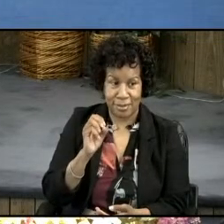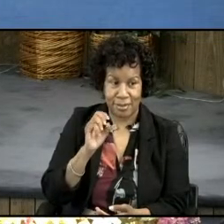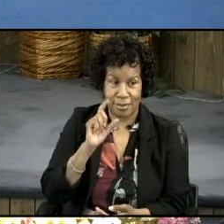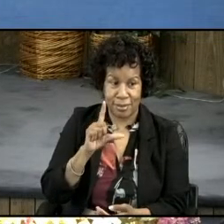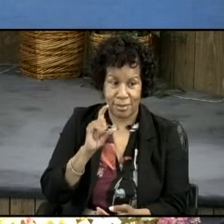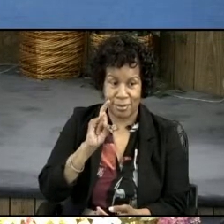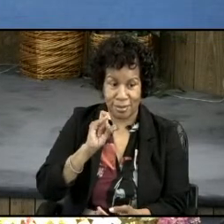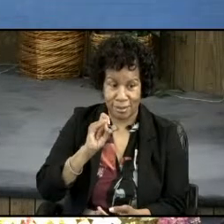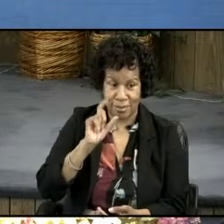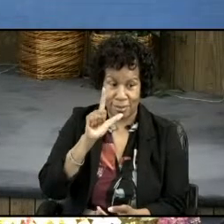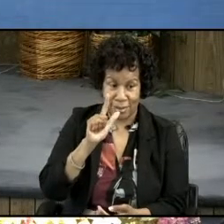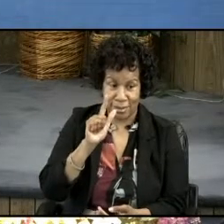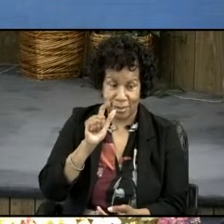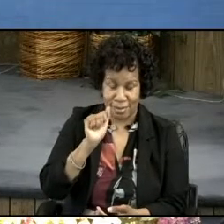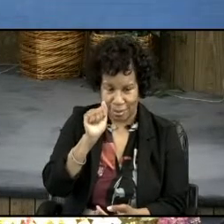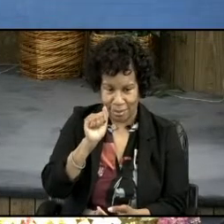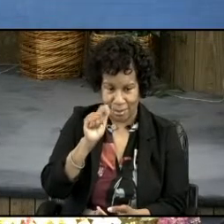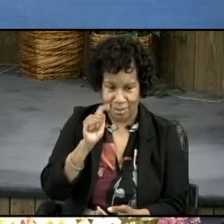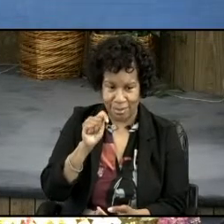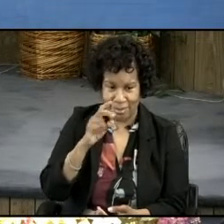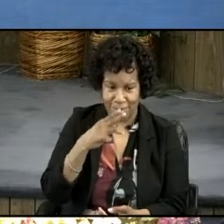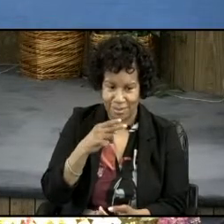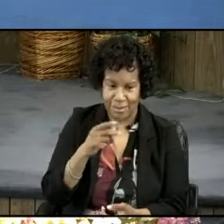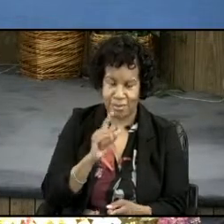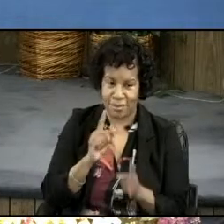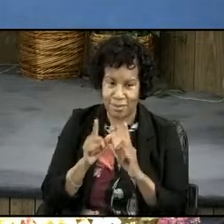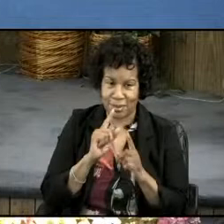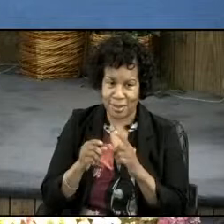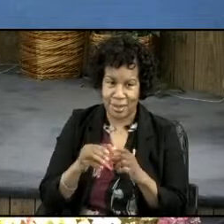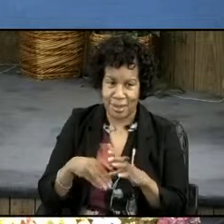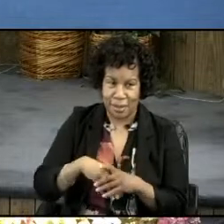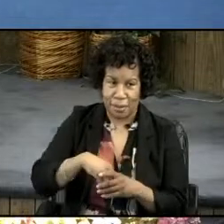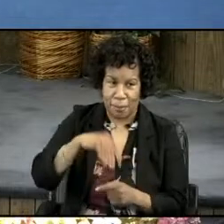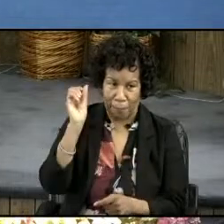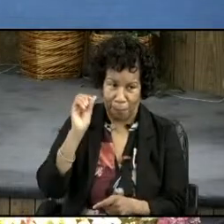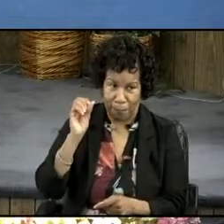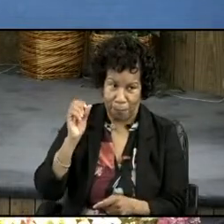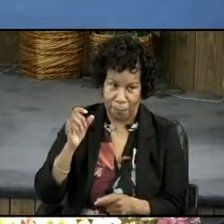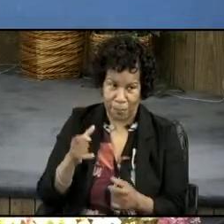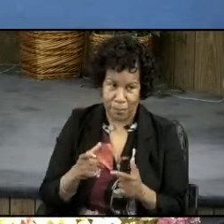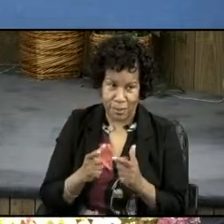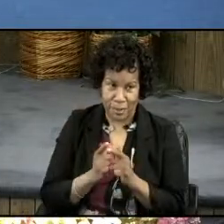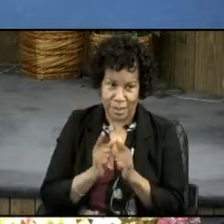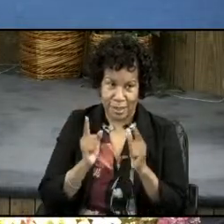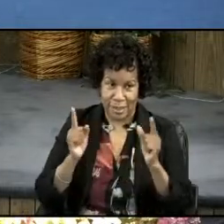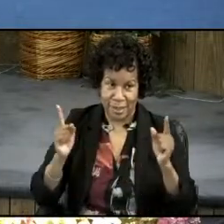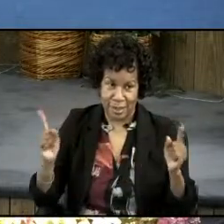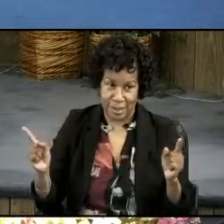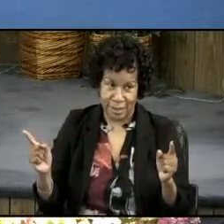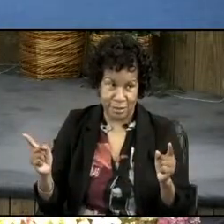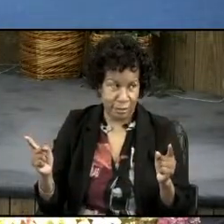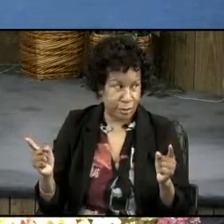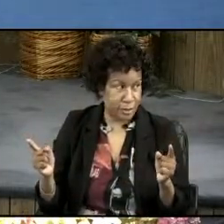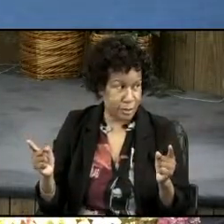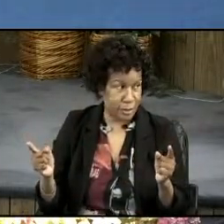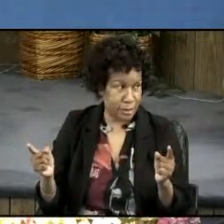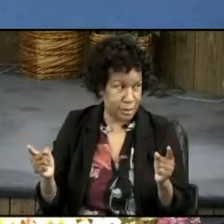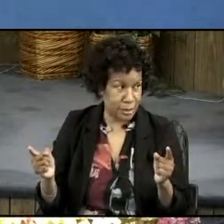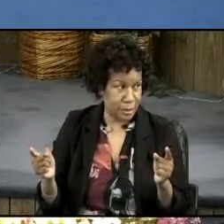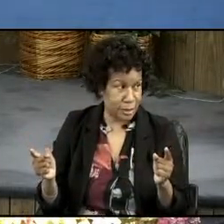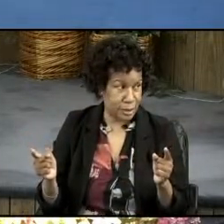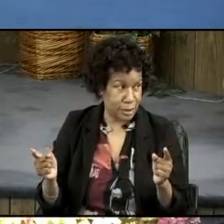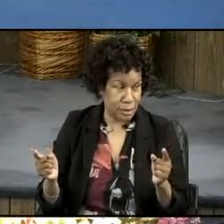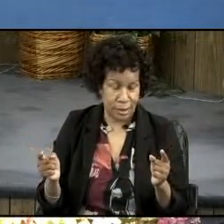The difference between this day and the other days is that a worshiper heard it.